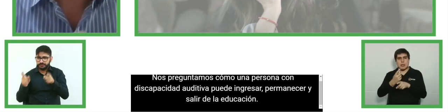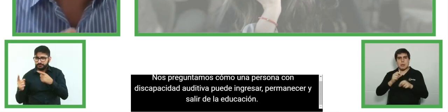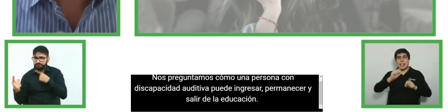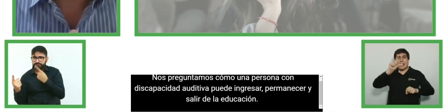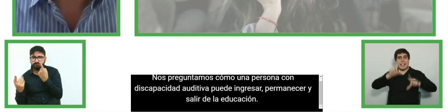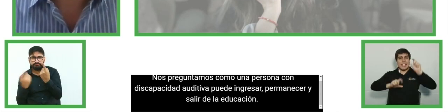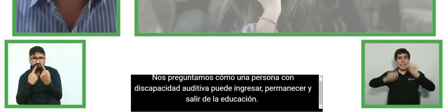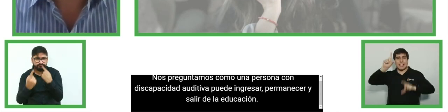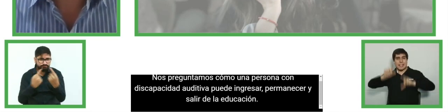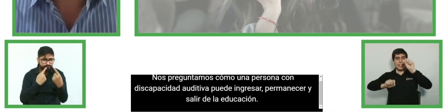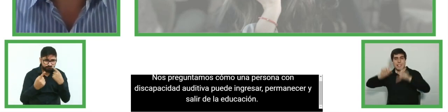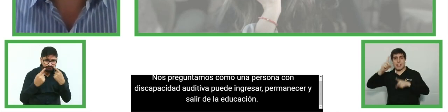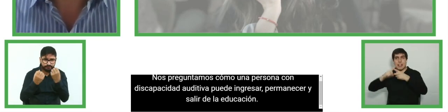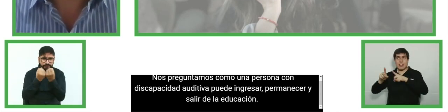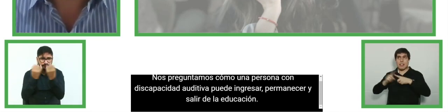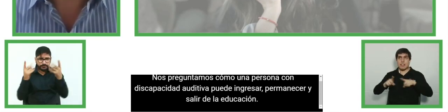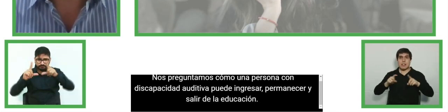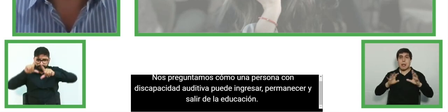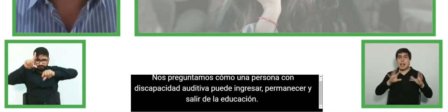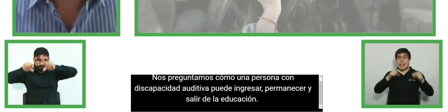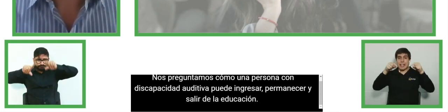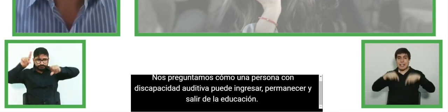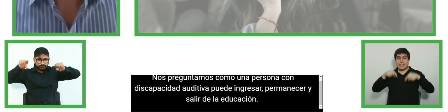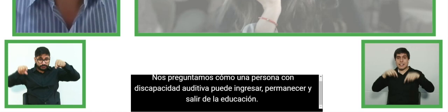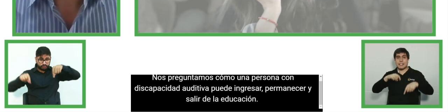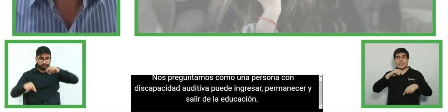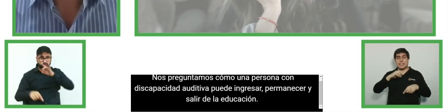466 million people deaf in the world,